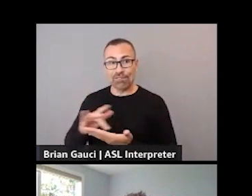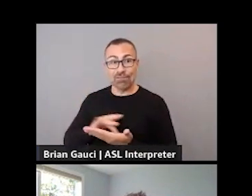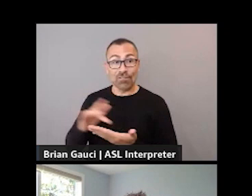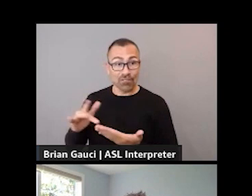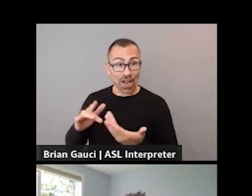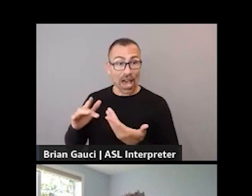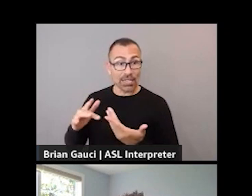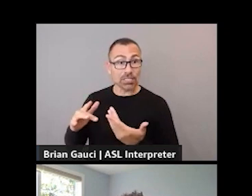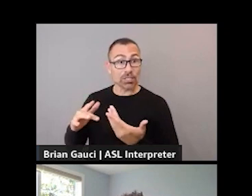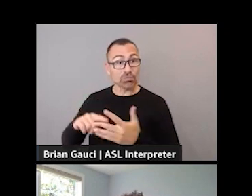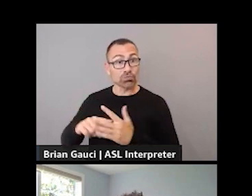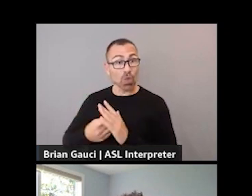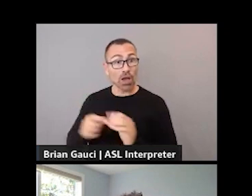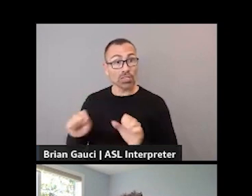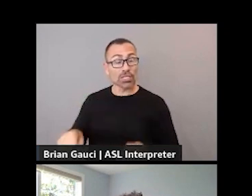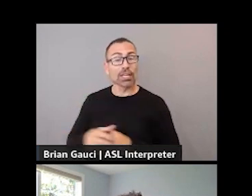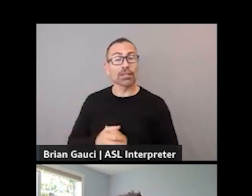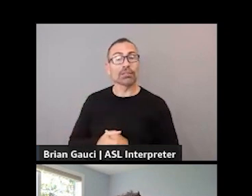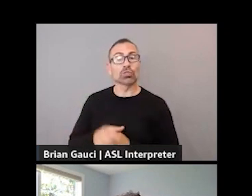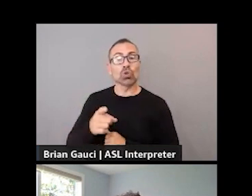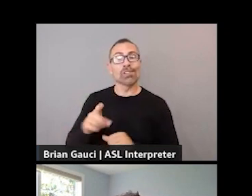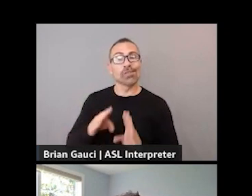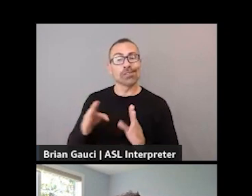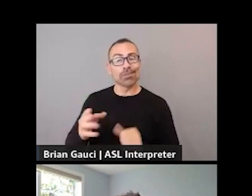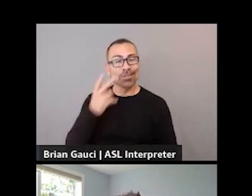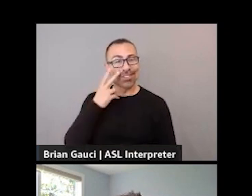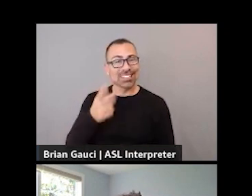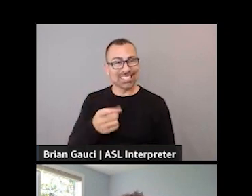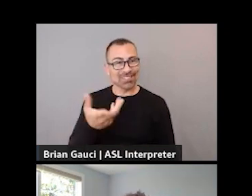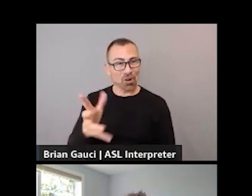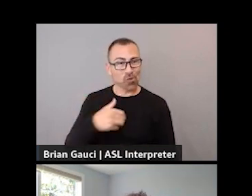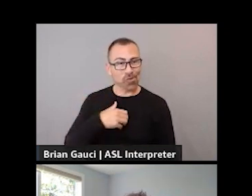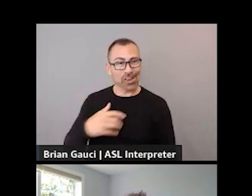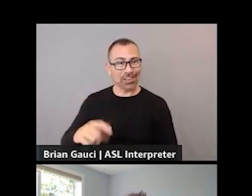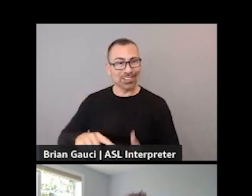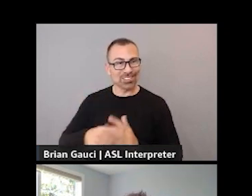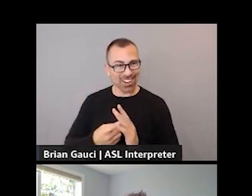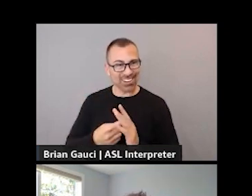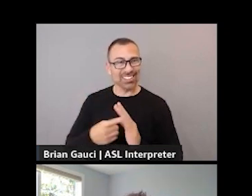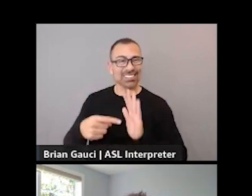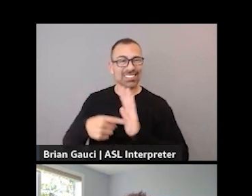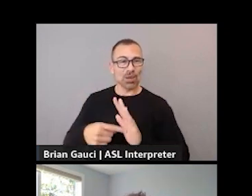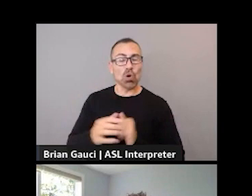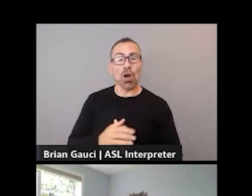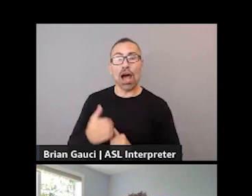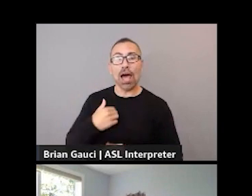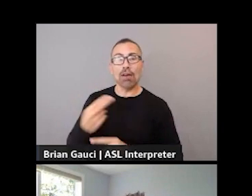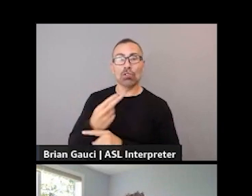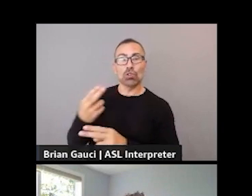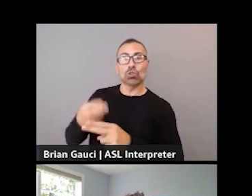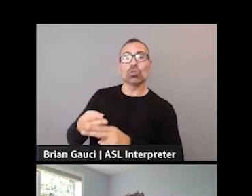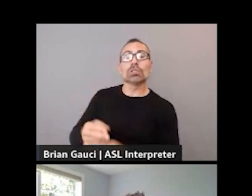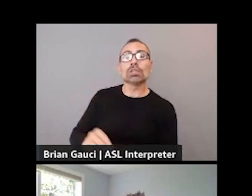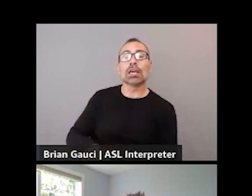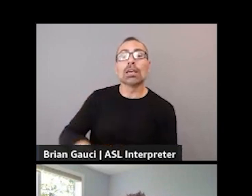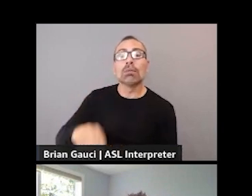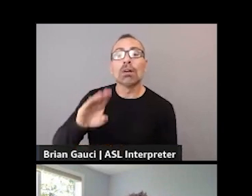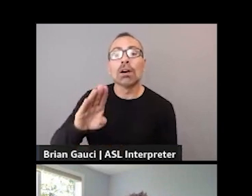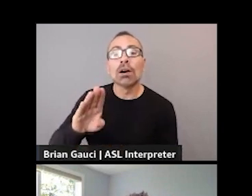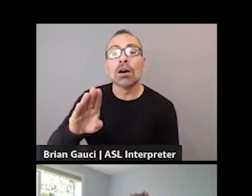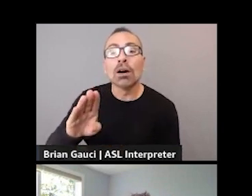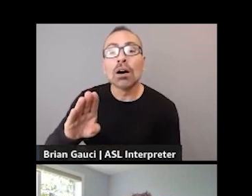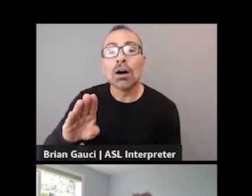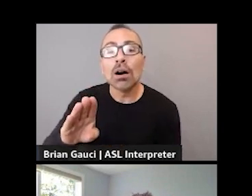maximize this screen, we can see that right now I've already launched the demo and I have a username of Bilberry Olive. Do y'all